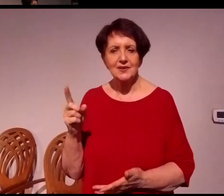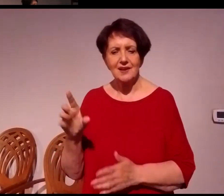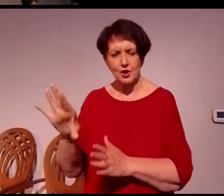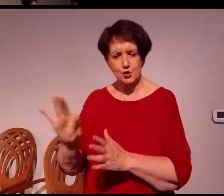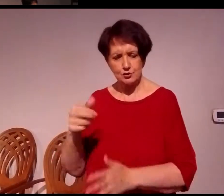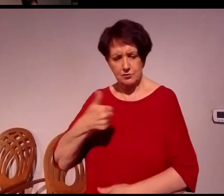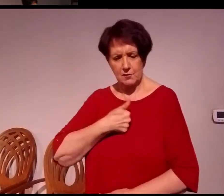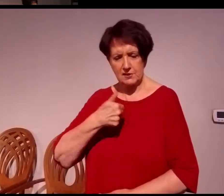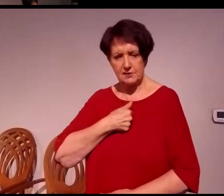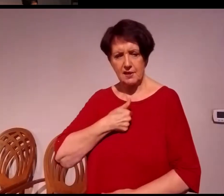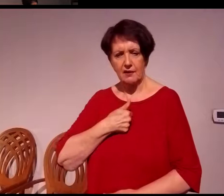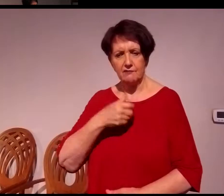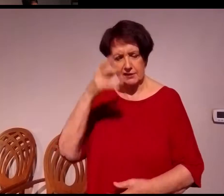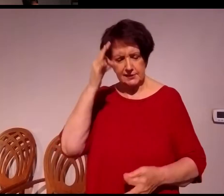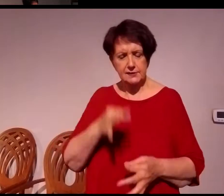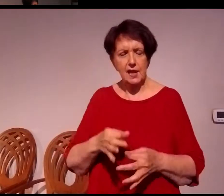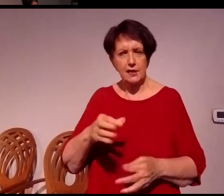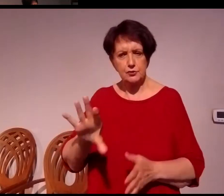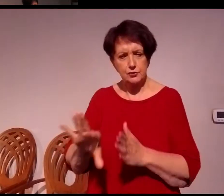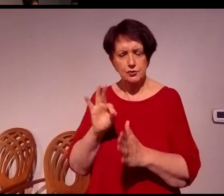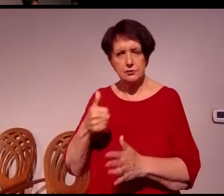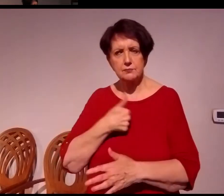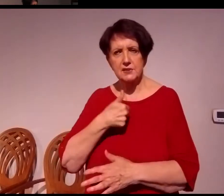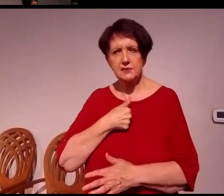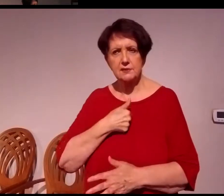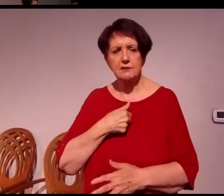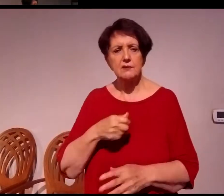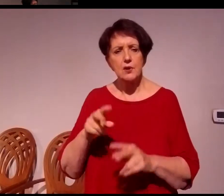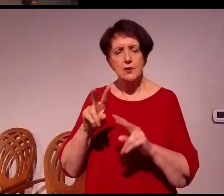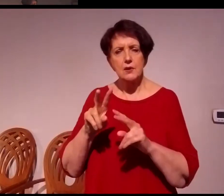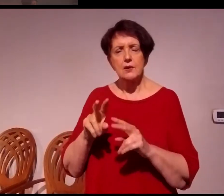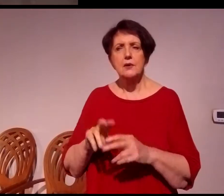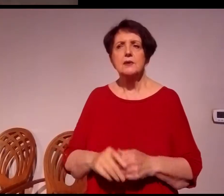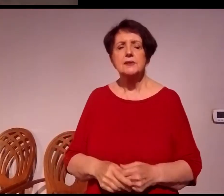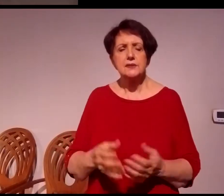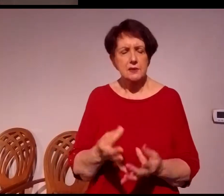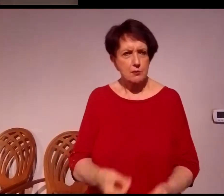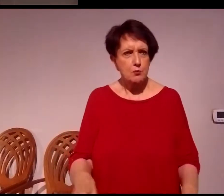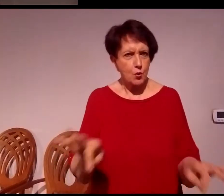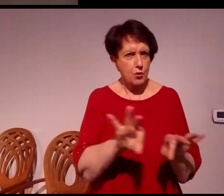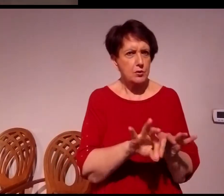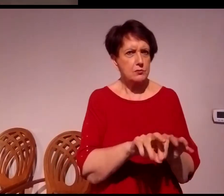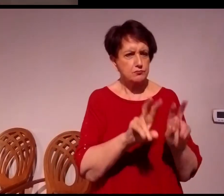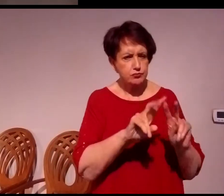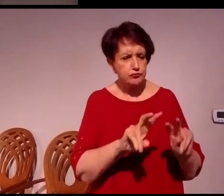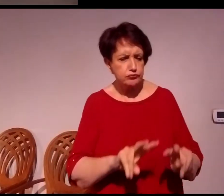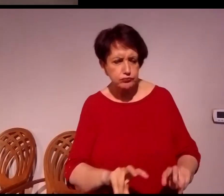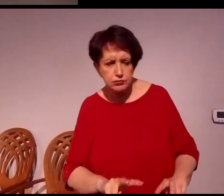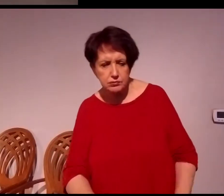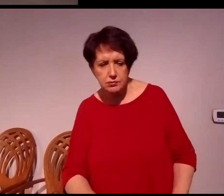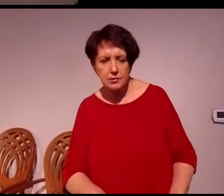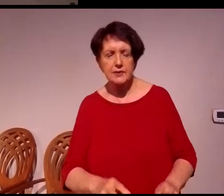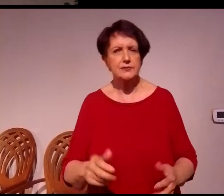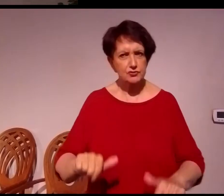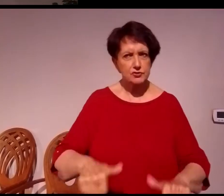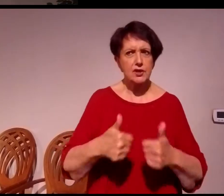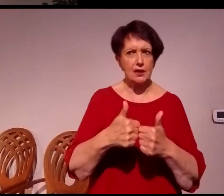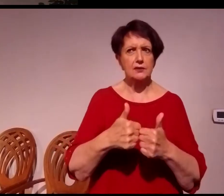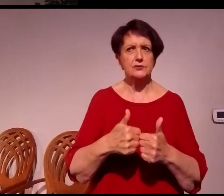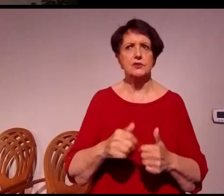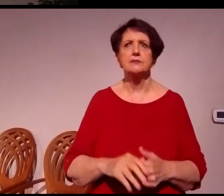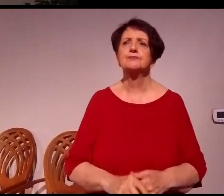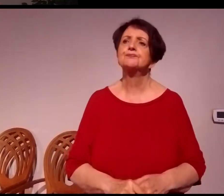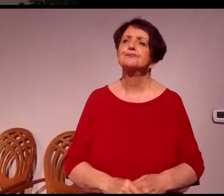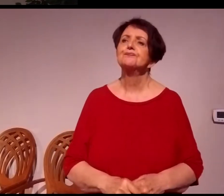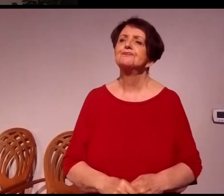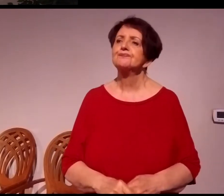me. And we explored how important that is and how challenging that can be. So